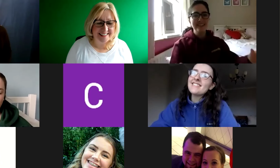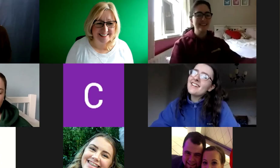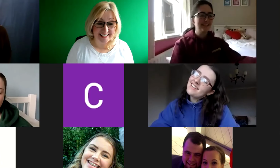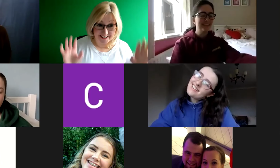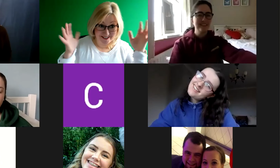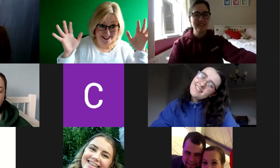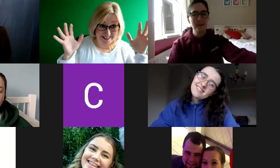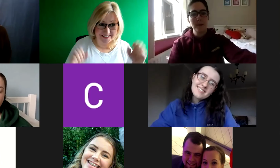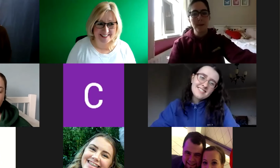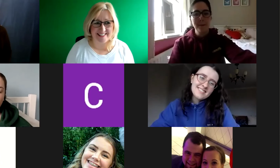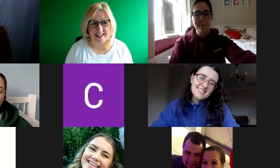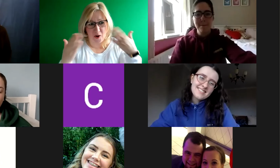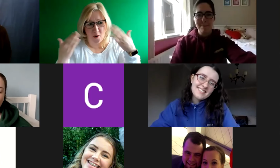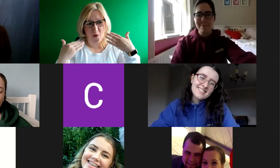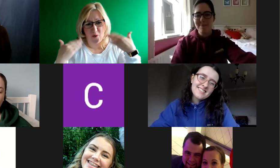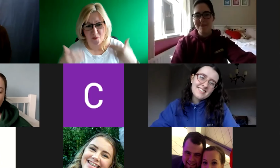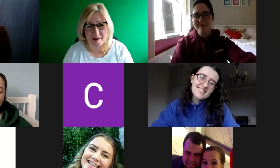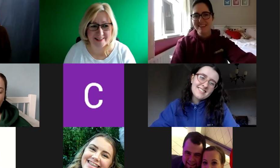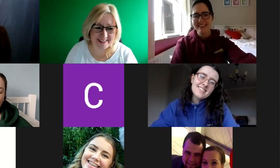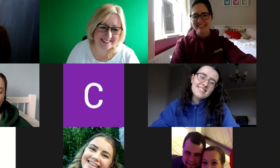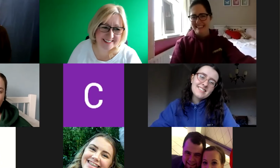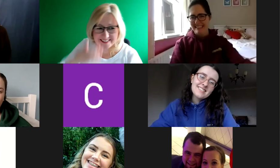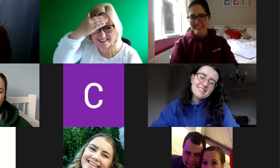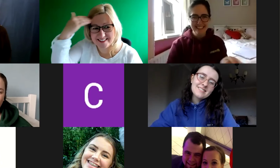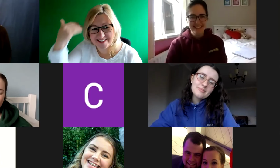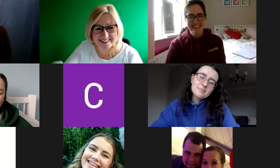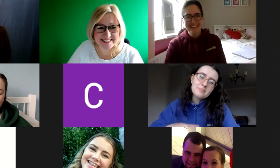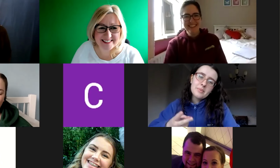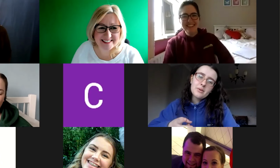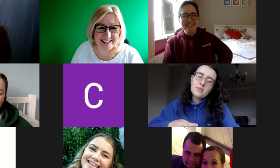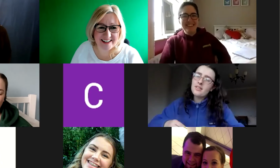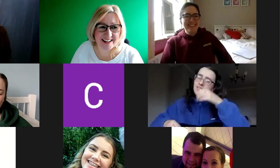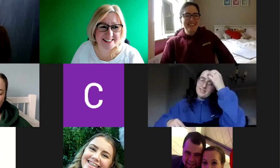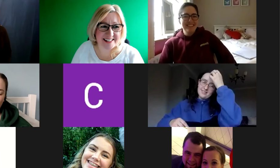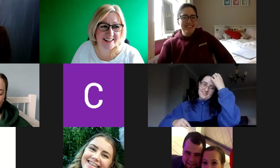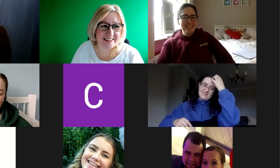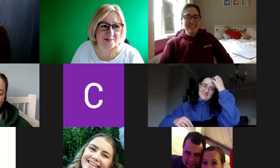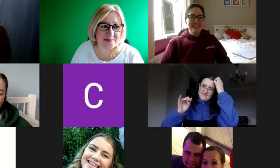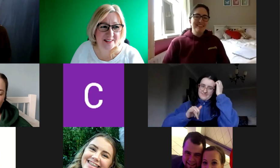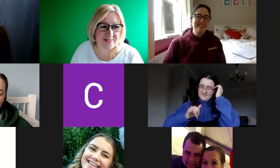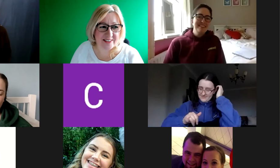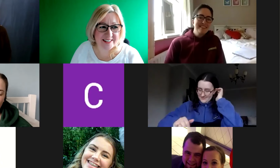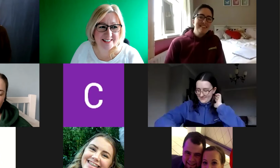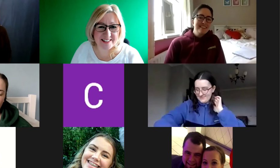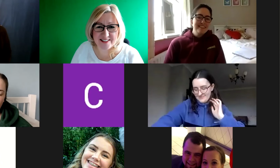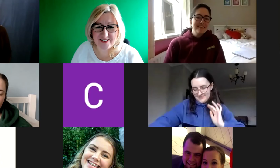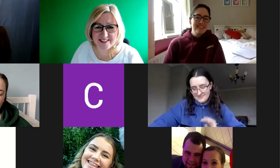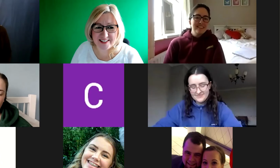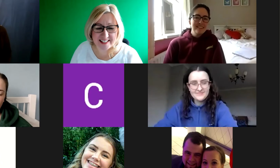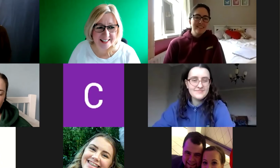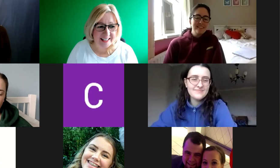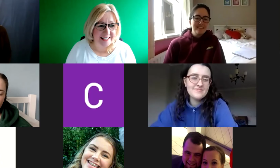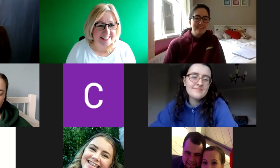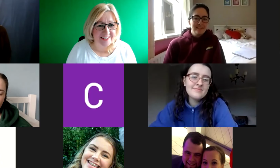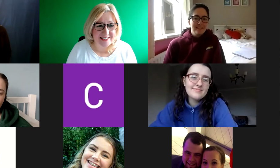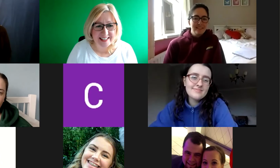Oh, is that like woohoo, or is it like, oh my God, it's a long L slog? But look at you, you're all